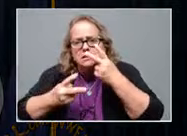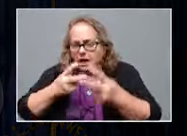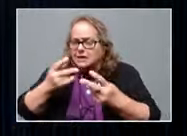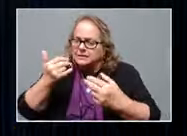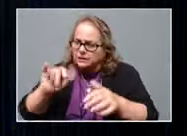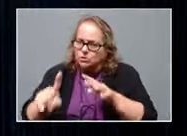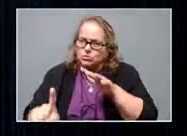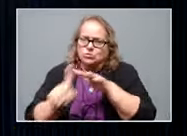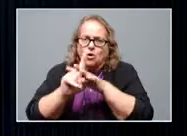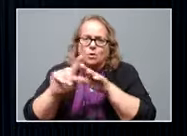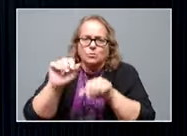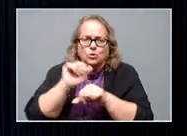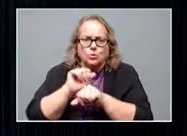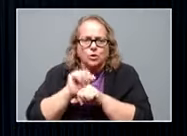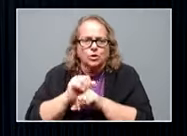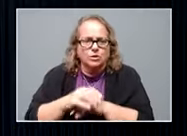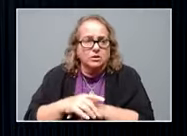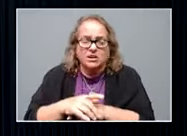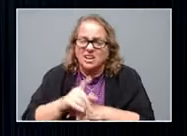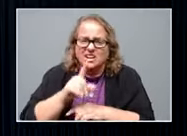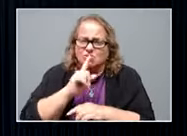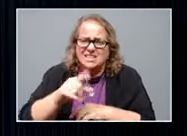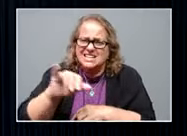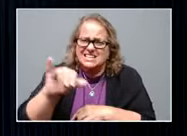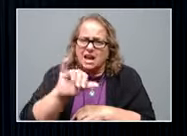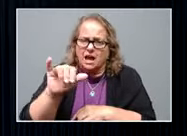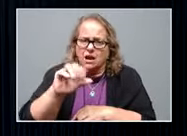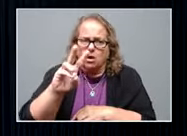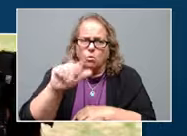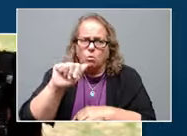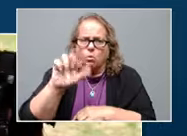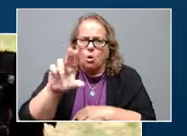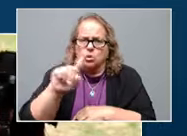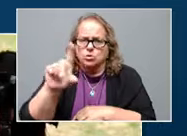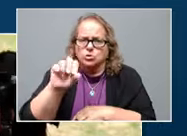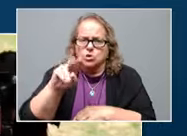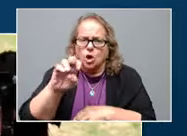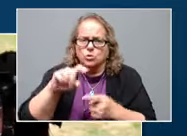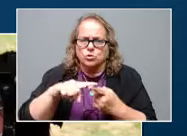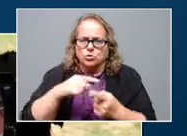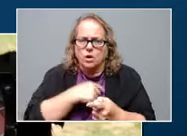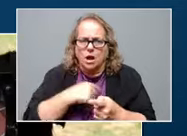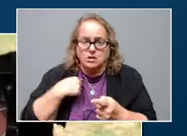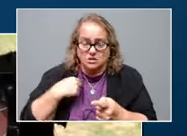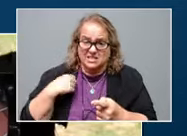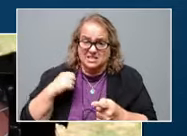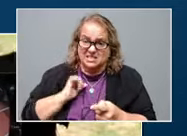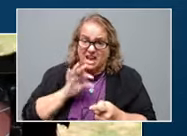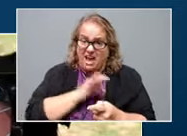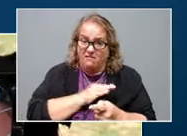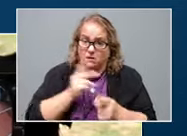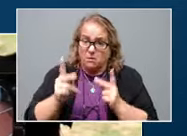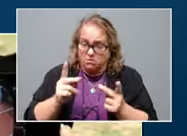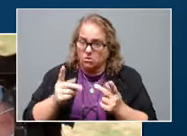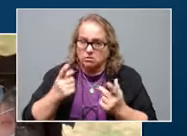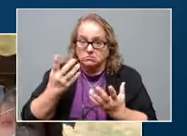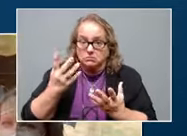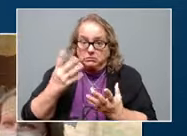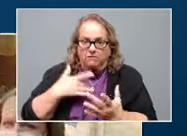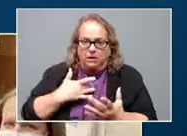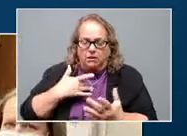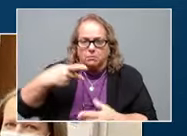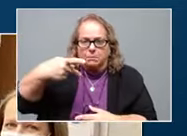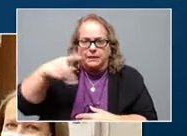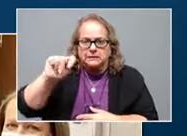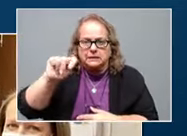This is like a war zone to us. We have staff members who have experienced PTSD just as a soldier would in the time of war.